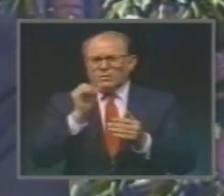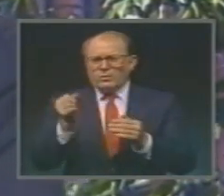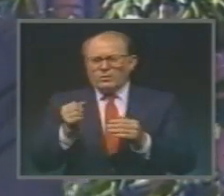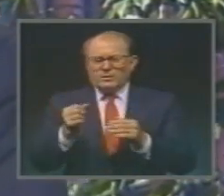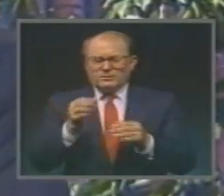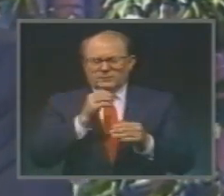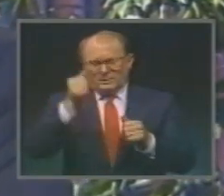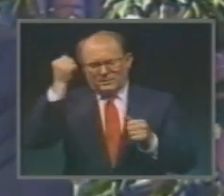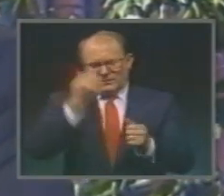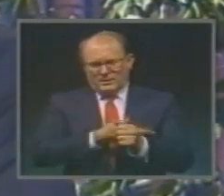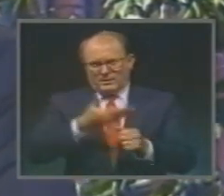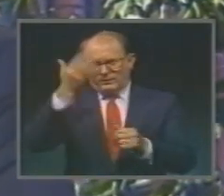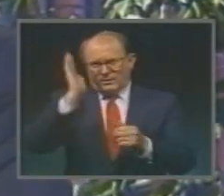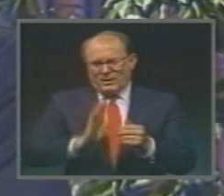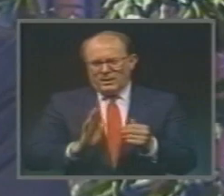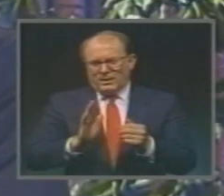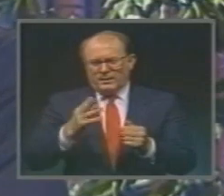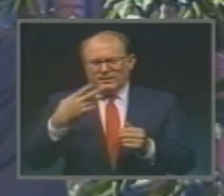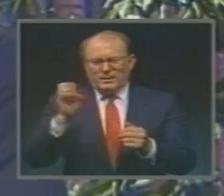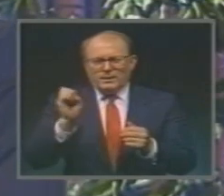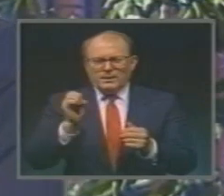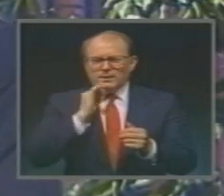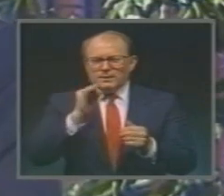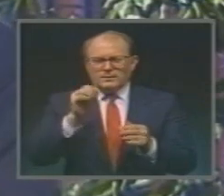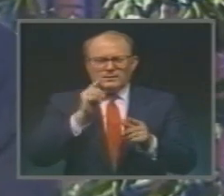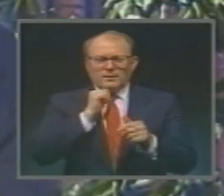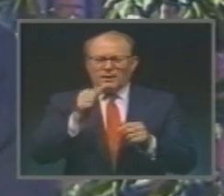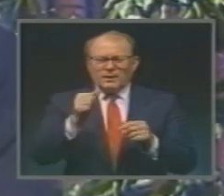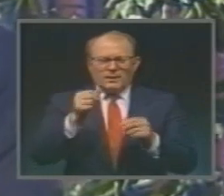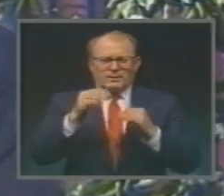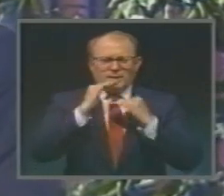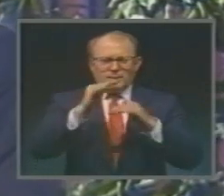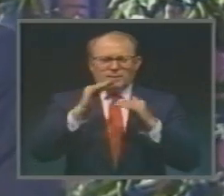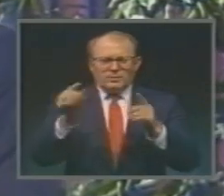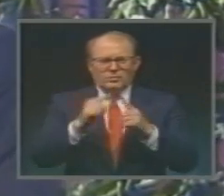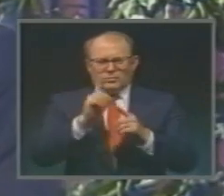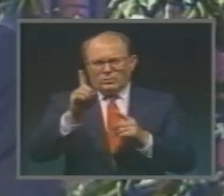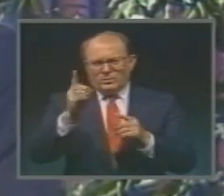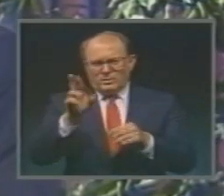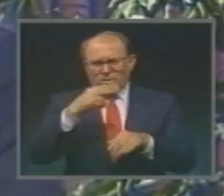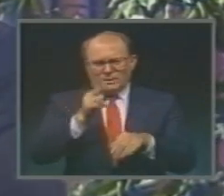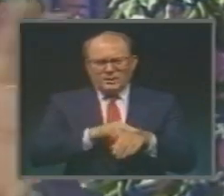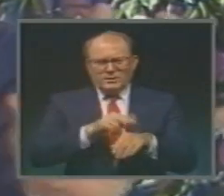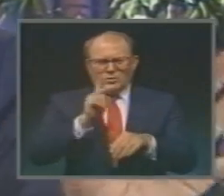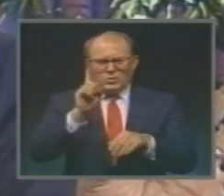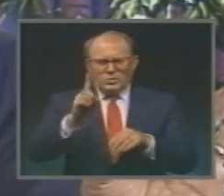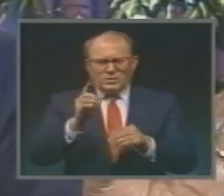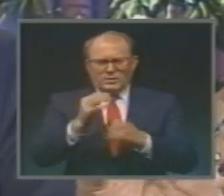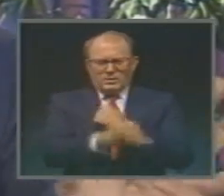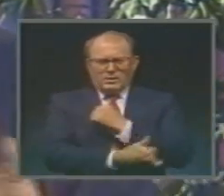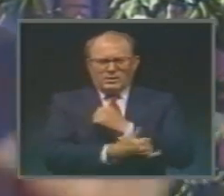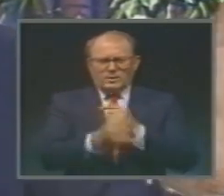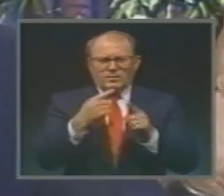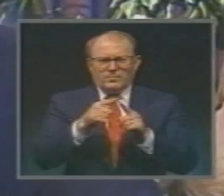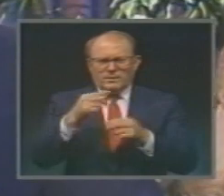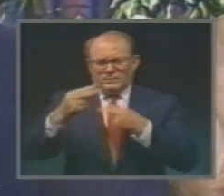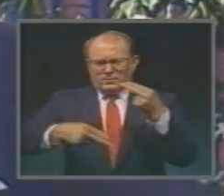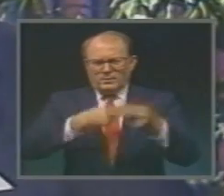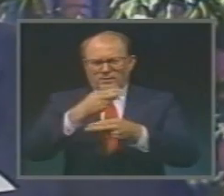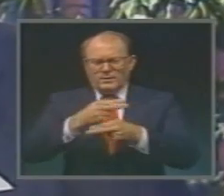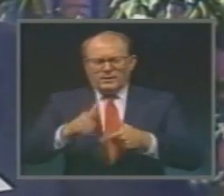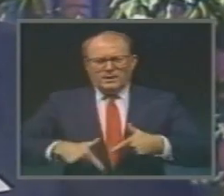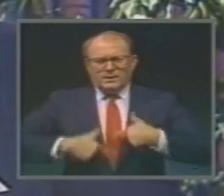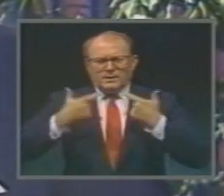no longer a person confined to one place, one nation, one race, one time, but universal, living,